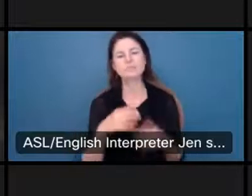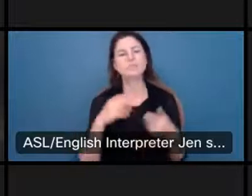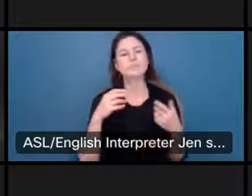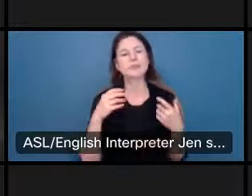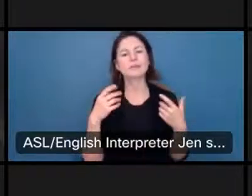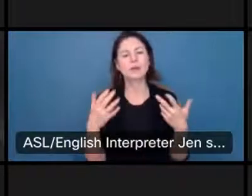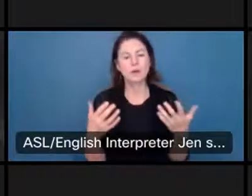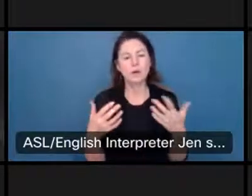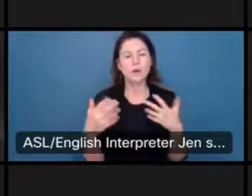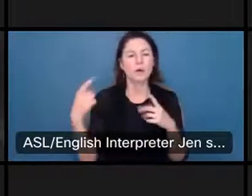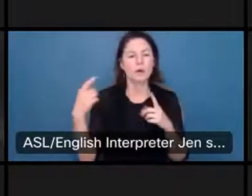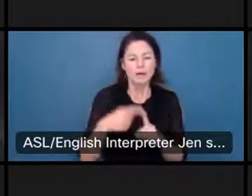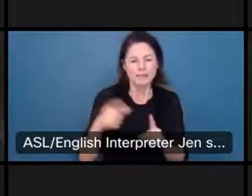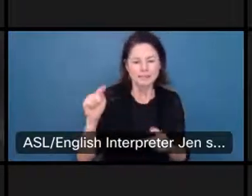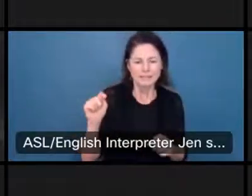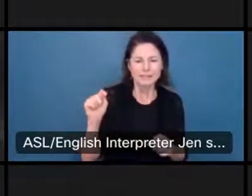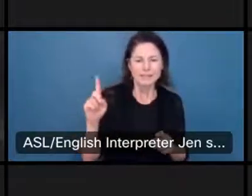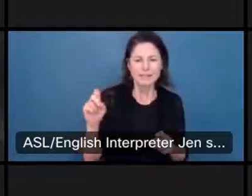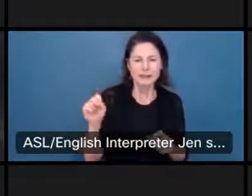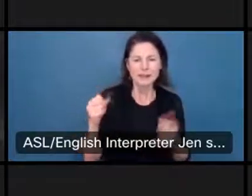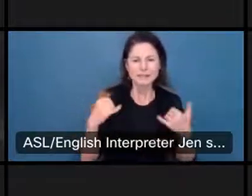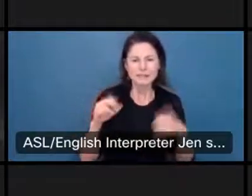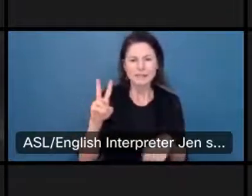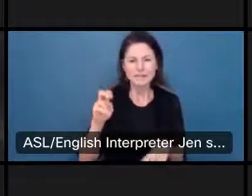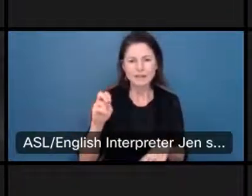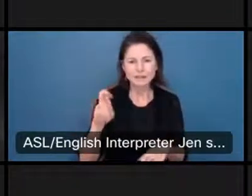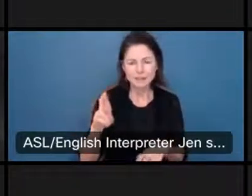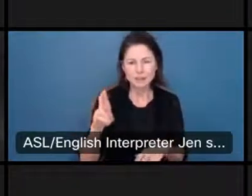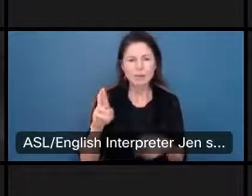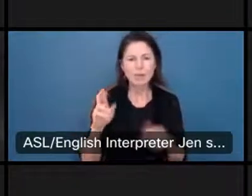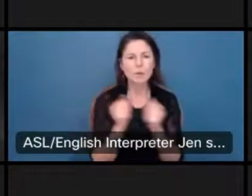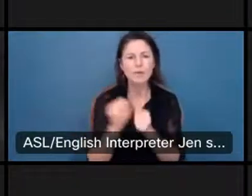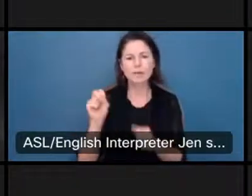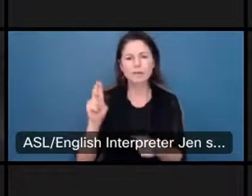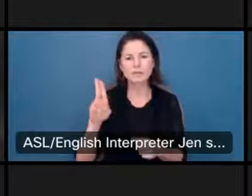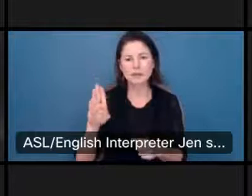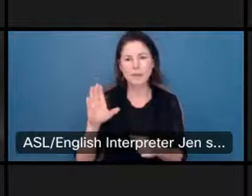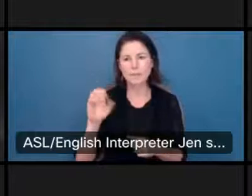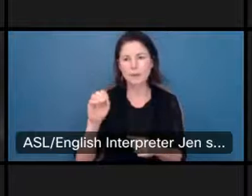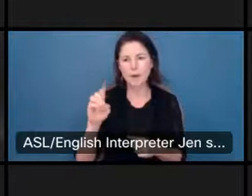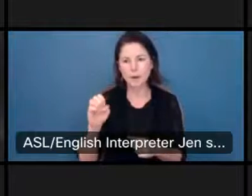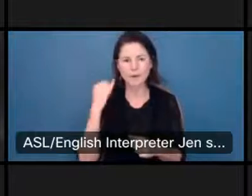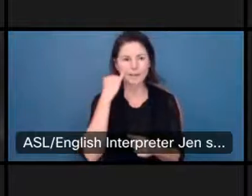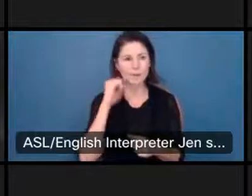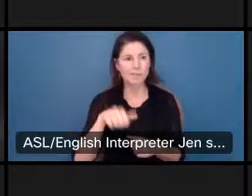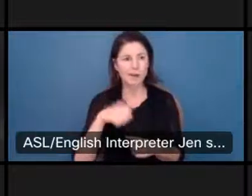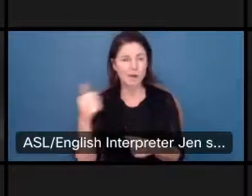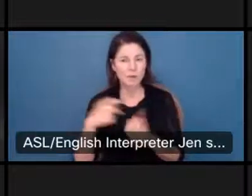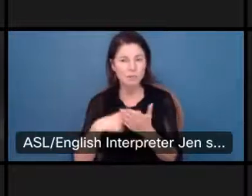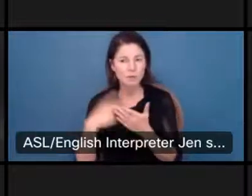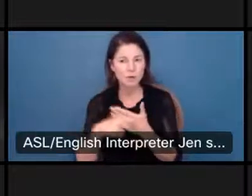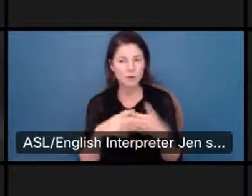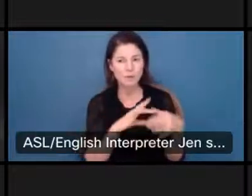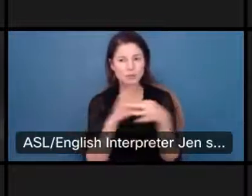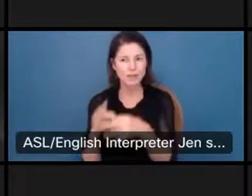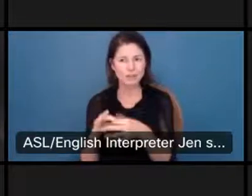TDS still vendored as a subcode? And if we already have one attached to one program, can we do a different one attached to a different program? So I'm going to hold on to that question for